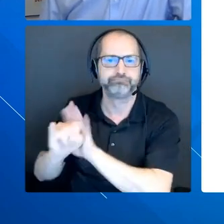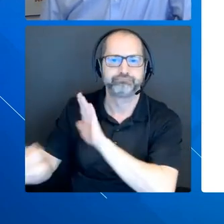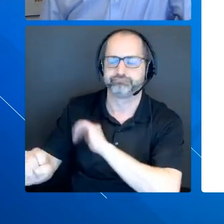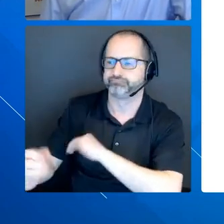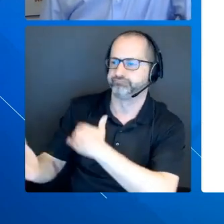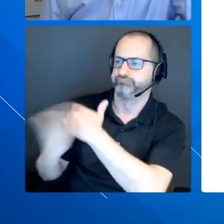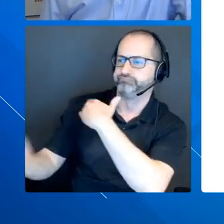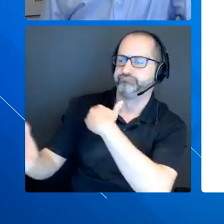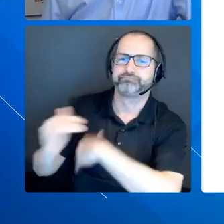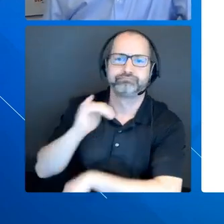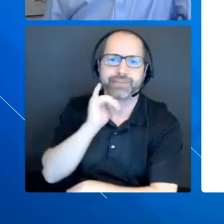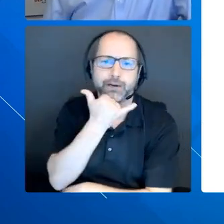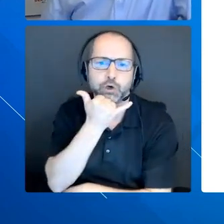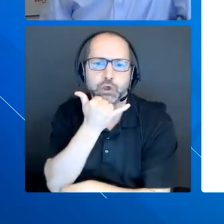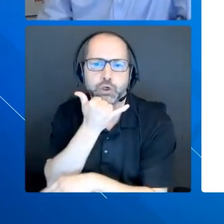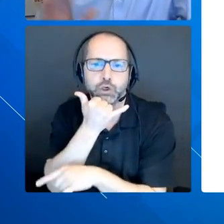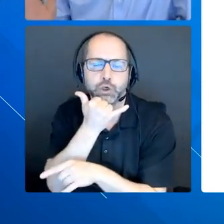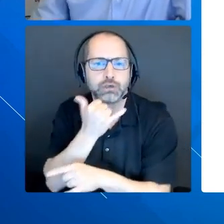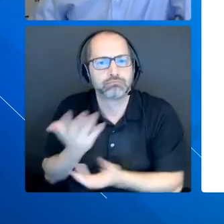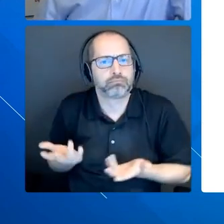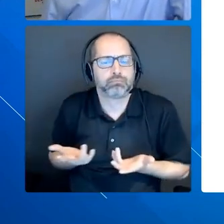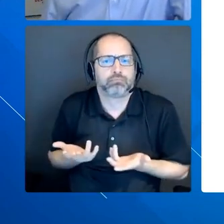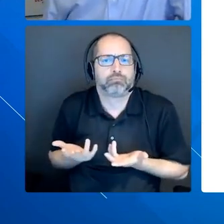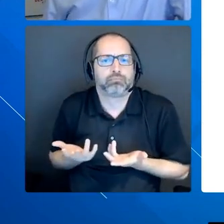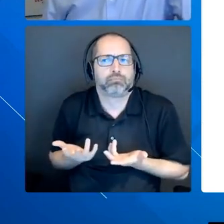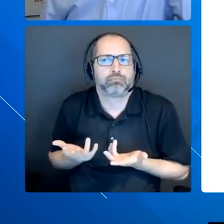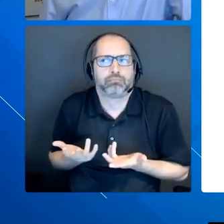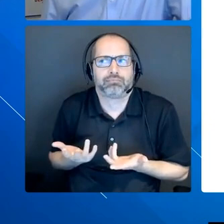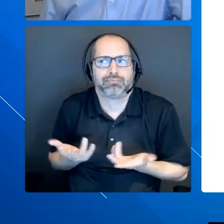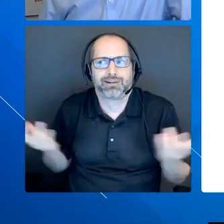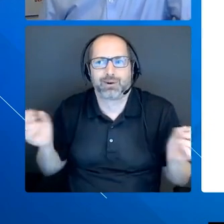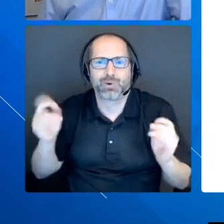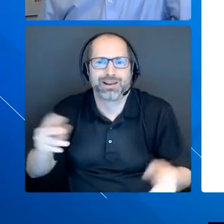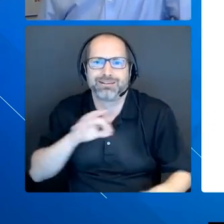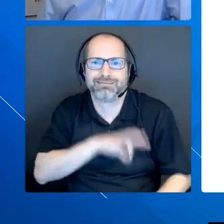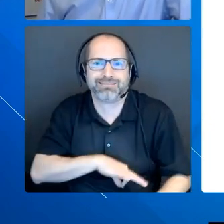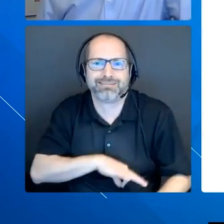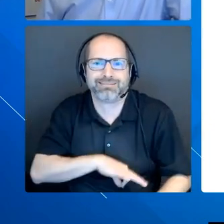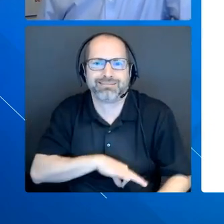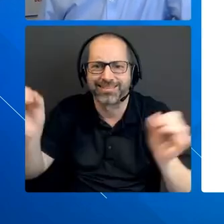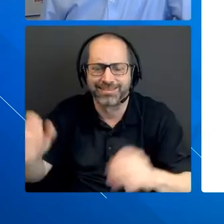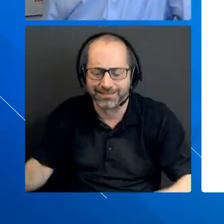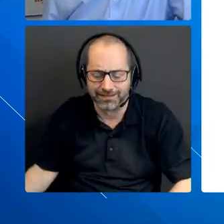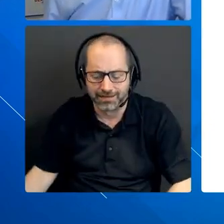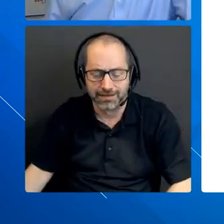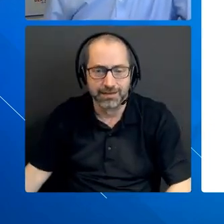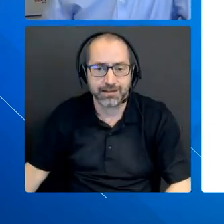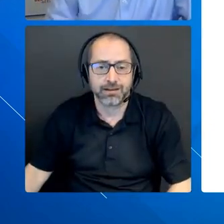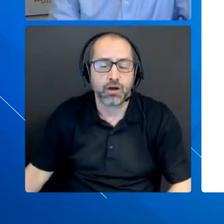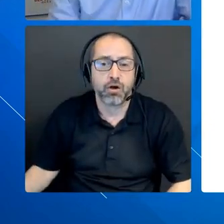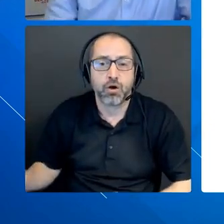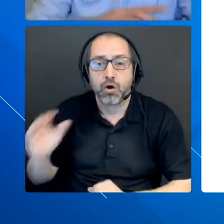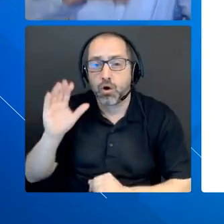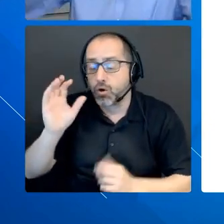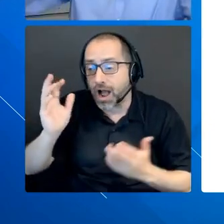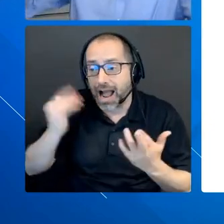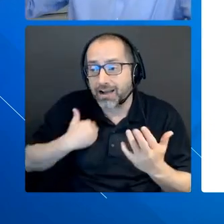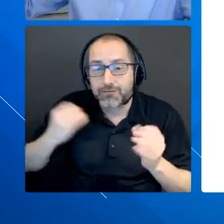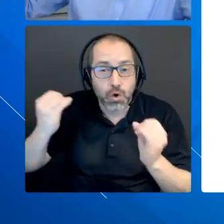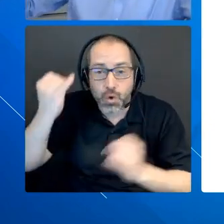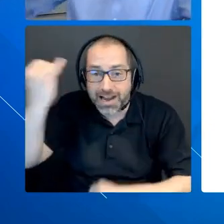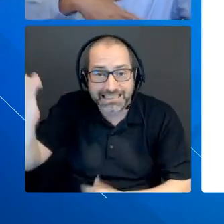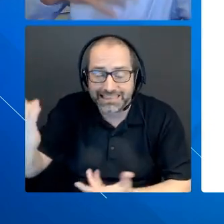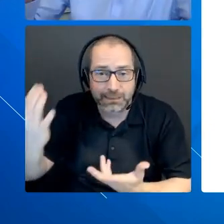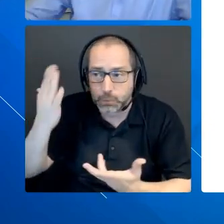Thank you very much. And I know we've all saw this, and hopefully a couple of you were chuckling because I had no idea what I did wrong. I had to dig